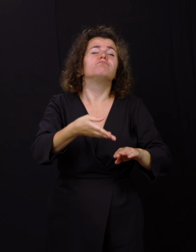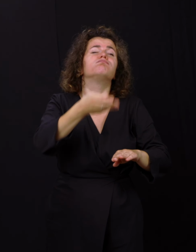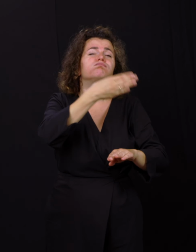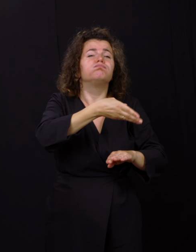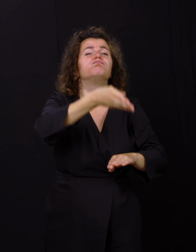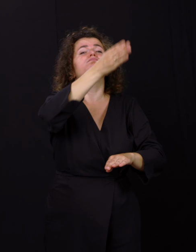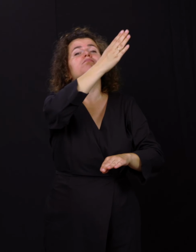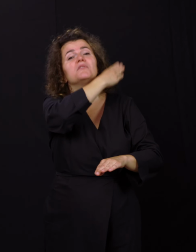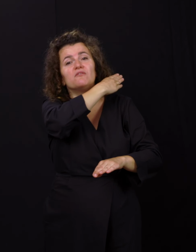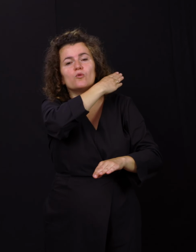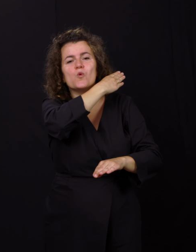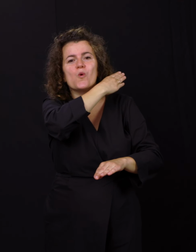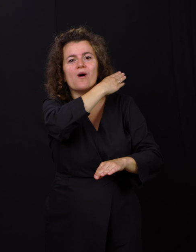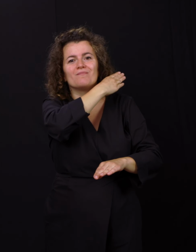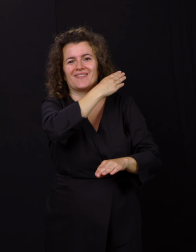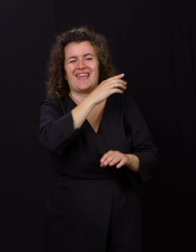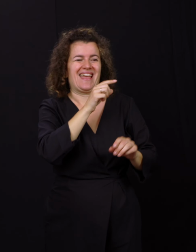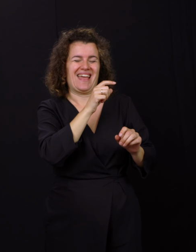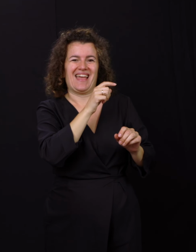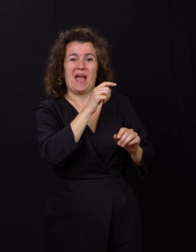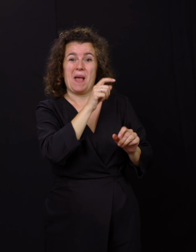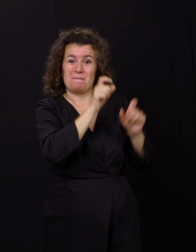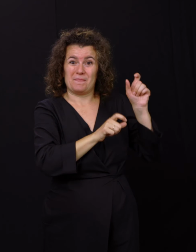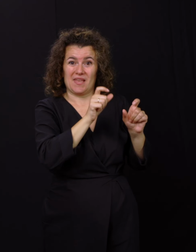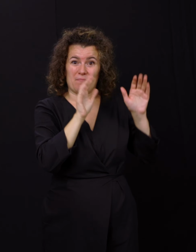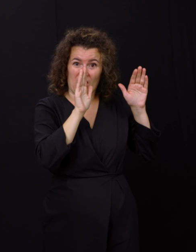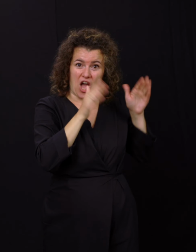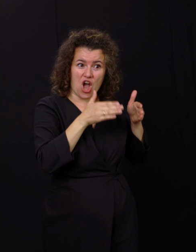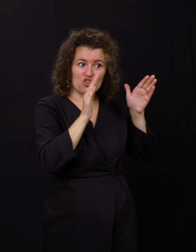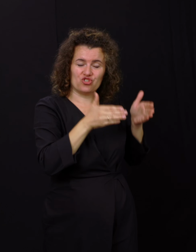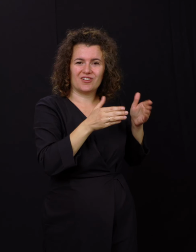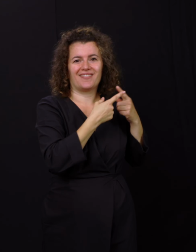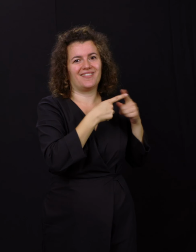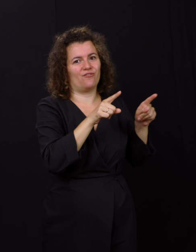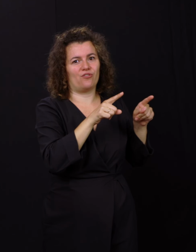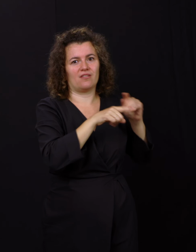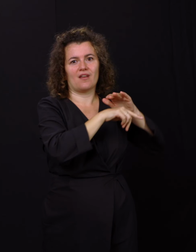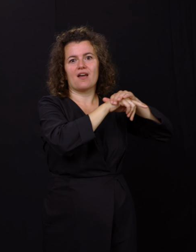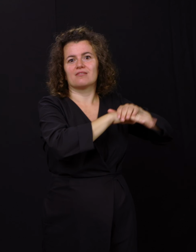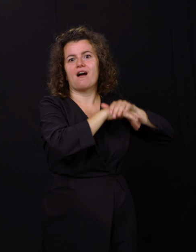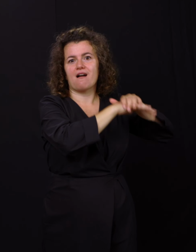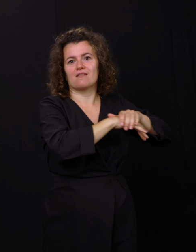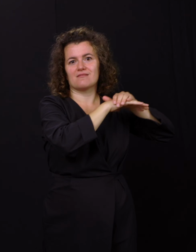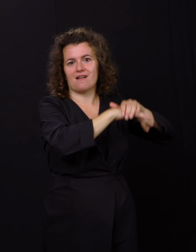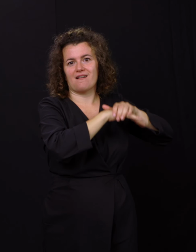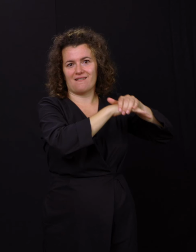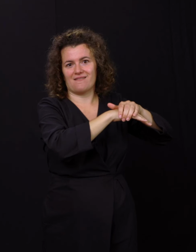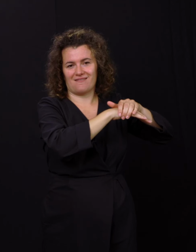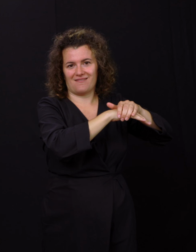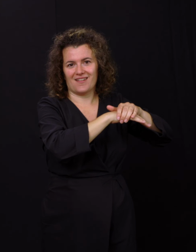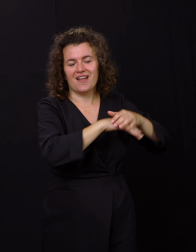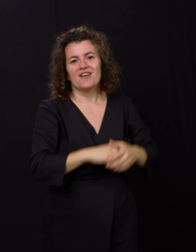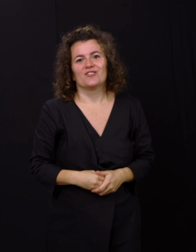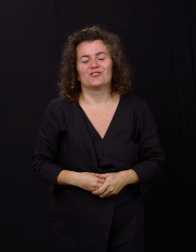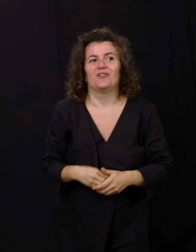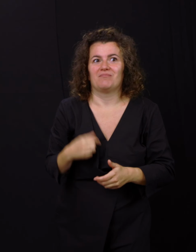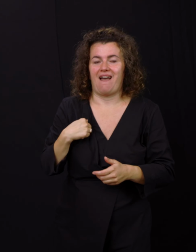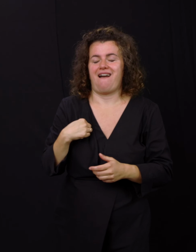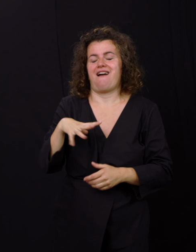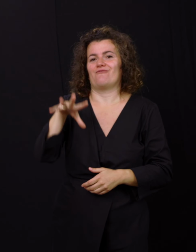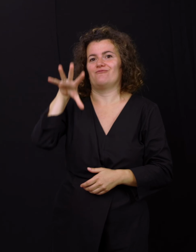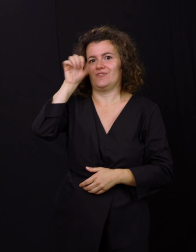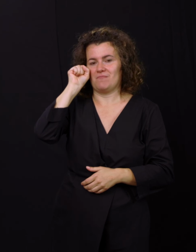were available. And these patients were using tactile sign language. And that was the first time I actually witnessed tactile sign language. And I